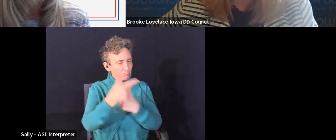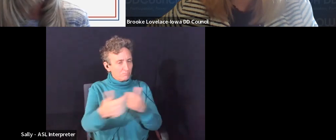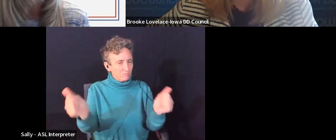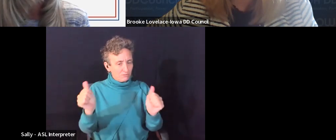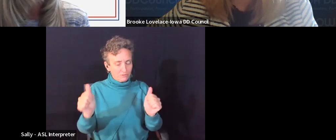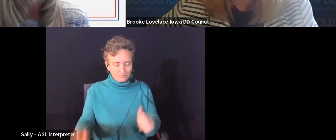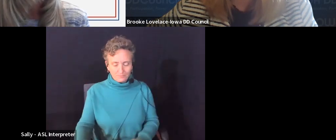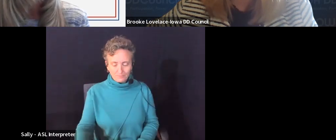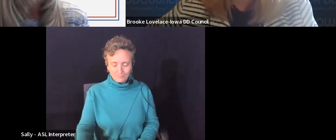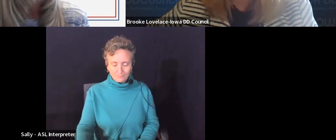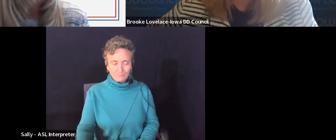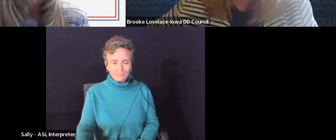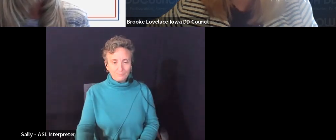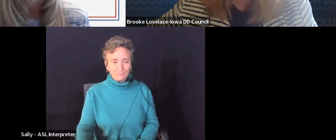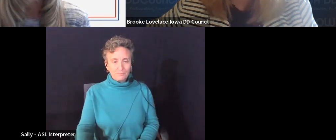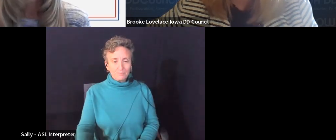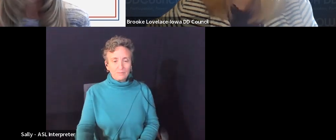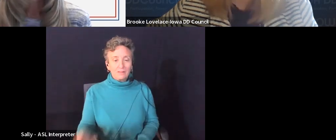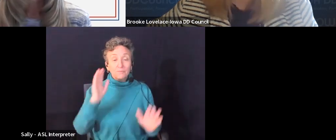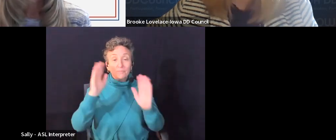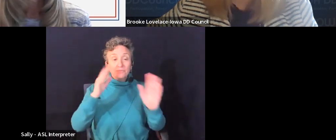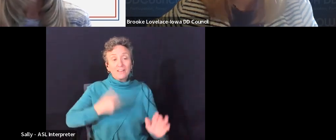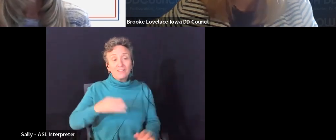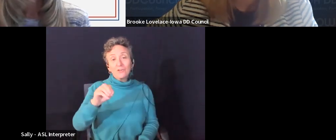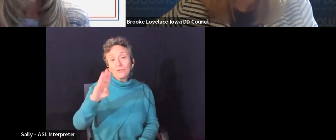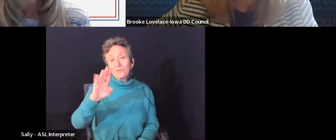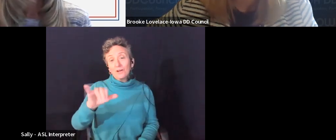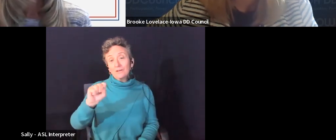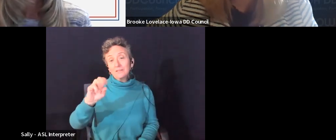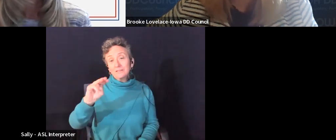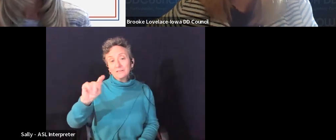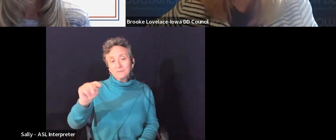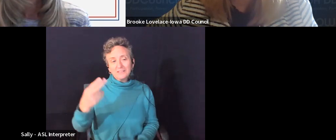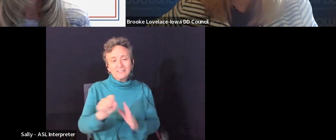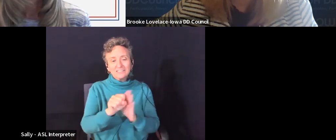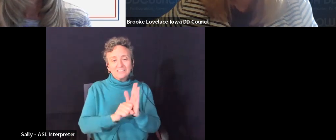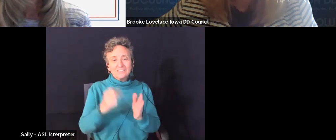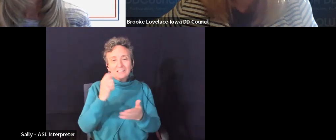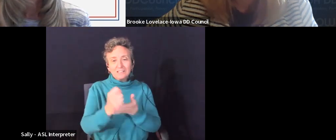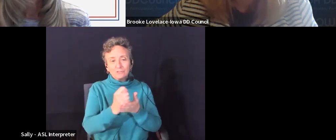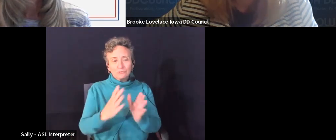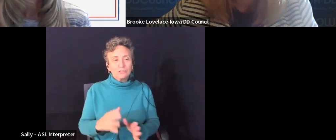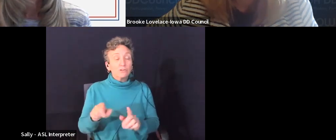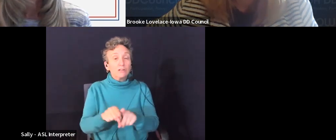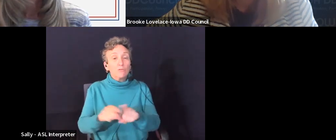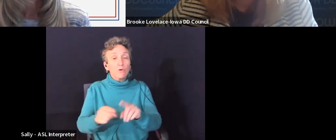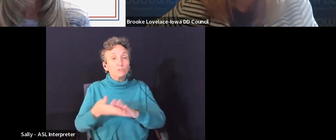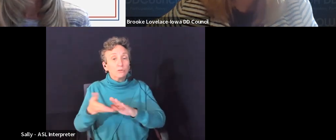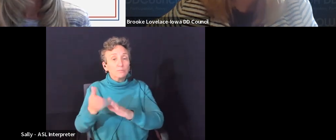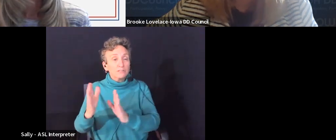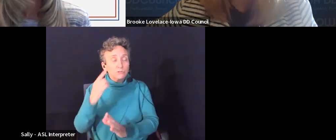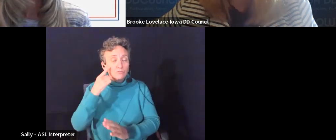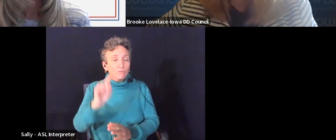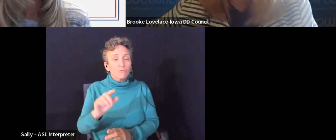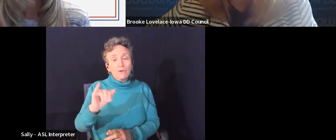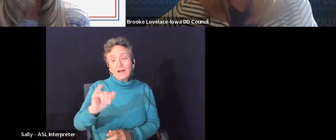right after that. Hi, I'm Robbie Smith, Iowa State Treasurer and Administrator of the IAble program. I want to thank you all for being